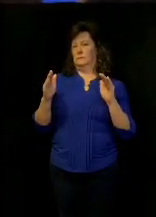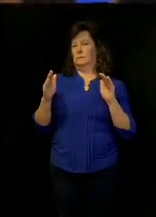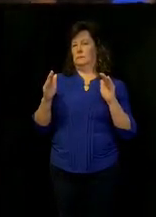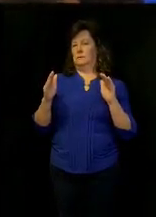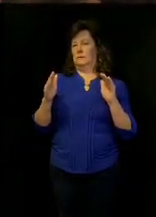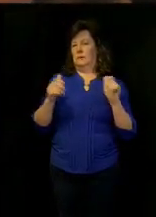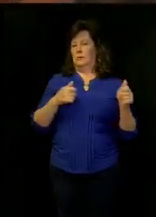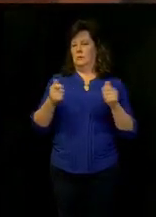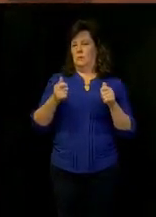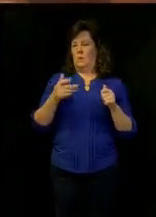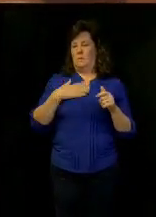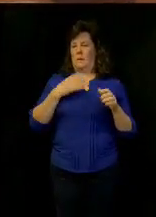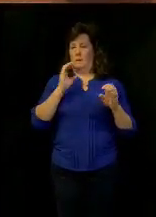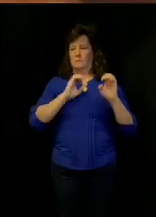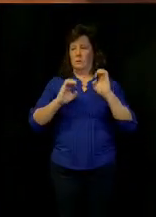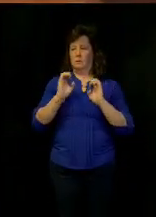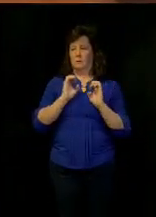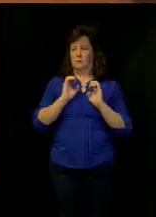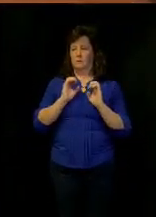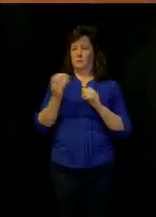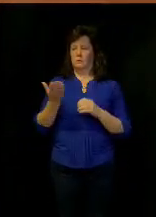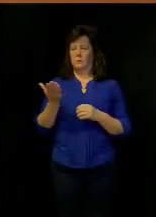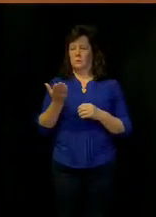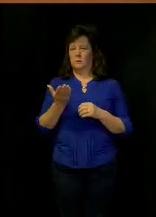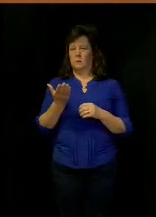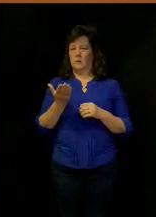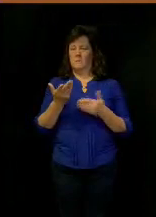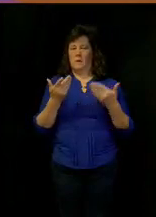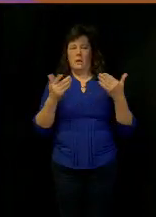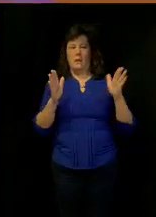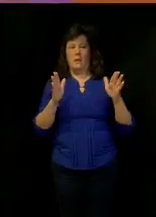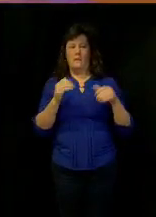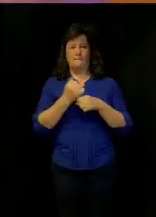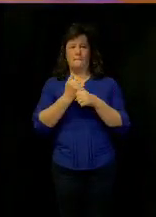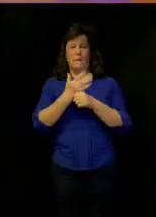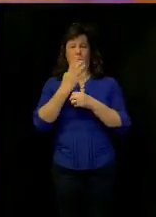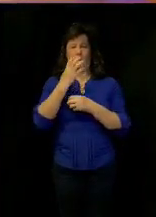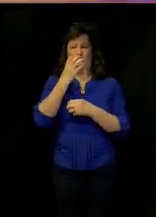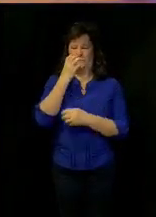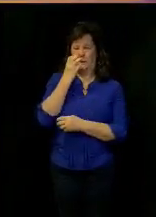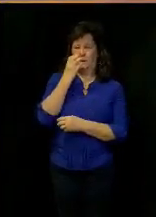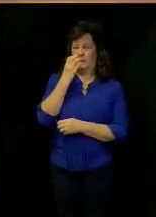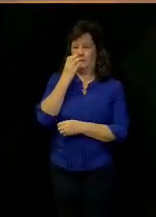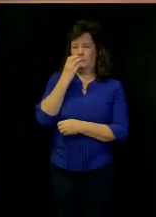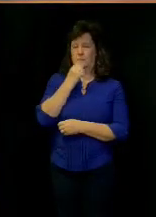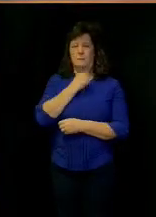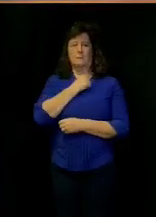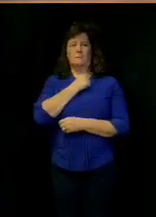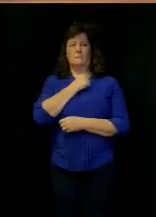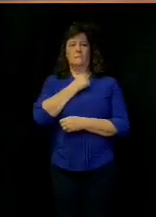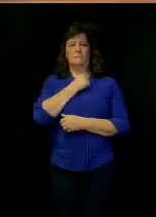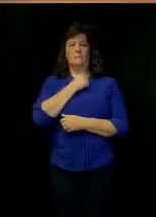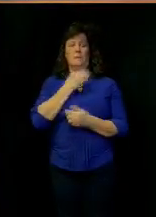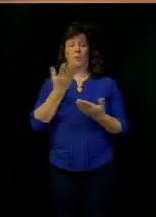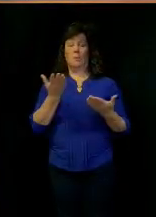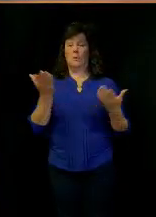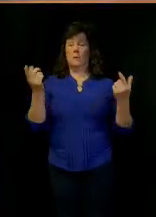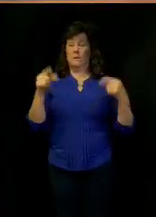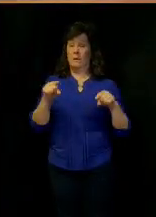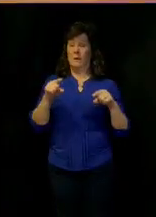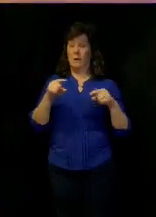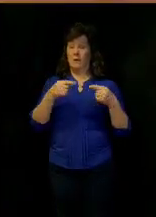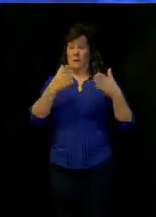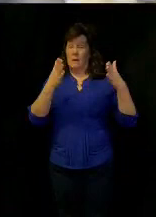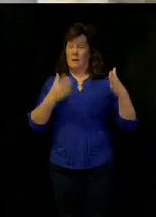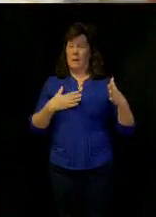What am I letting dictate my emotions? What am I letting make me mad? Because what happens is the enemy comes,